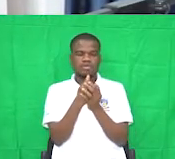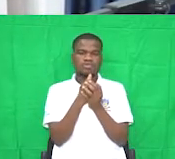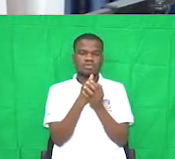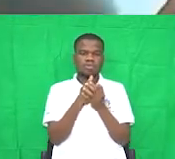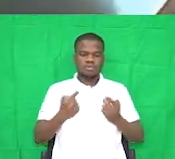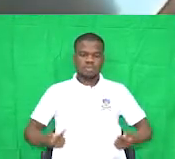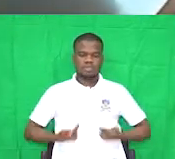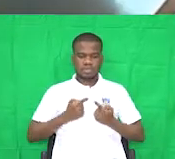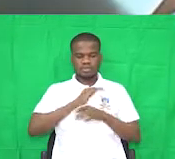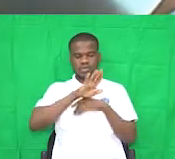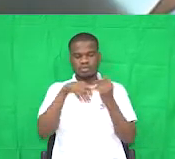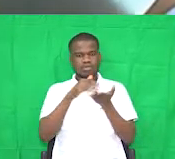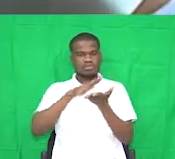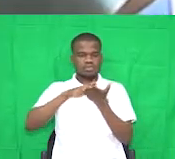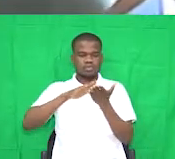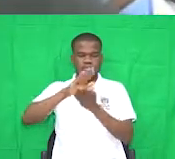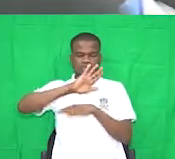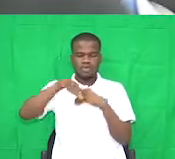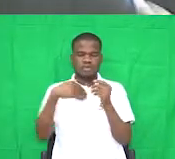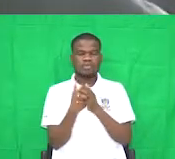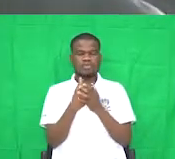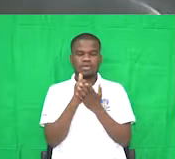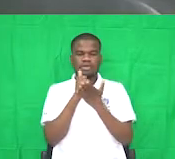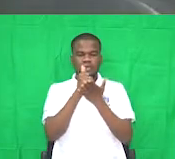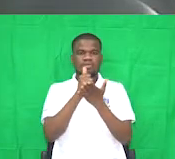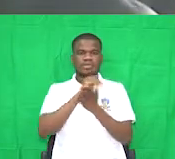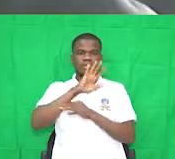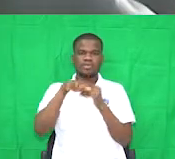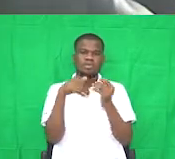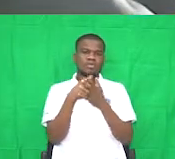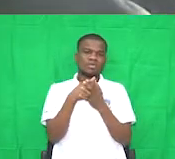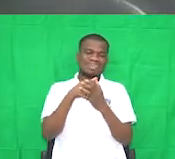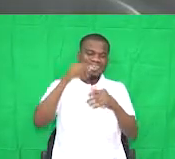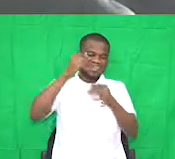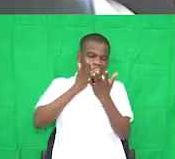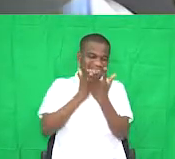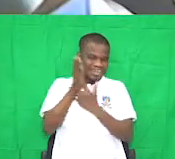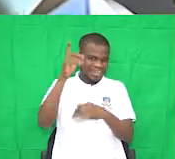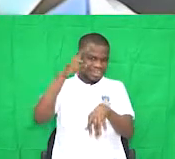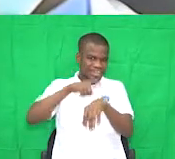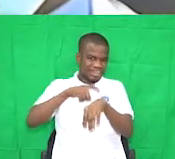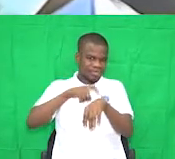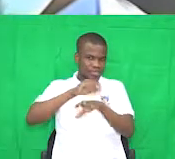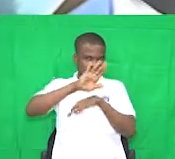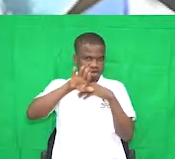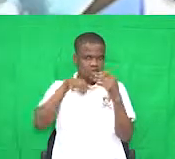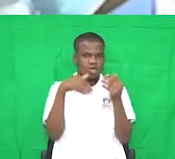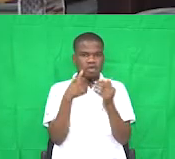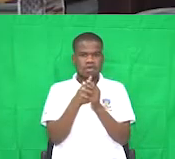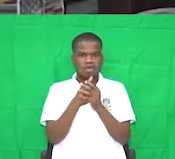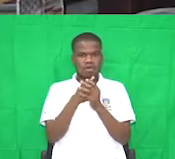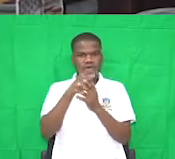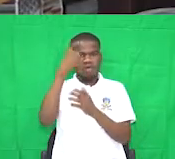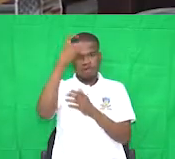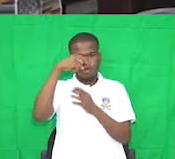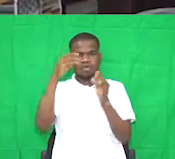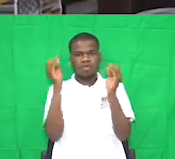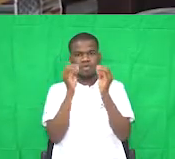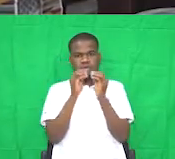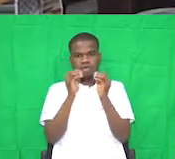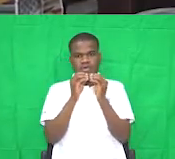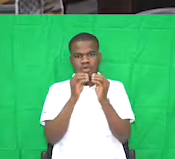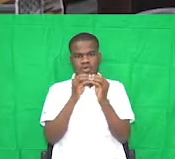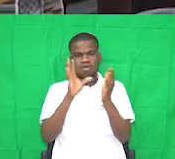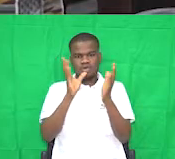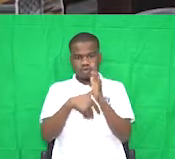sin. Spare them, O God, if it pleases you, that in due season and rich in grace and experience, they may be ordained